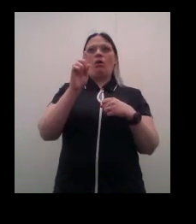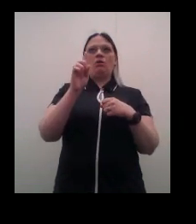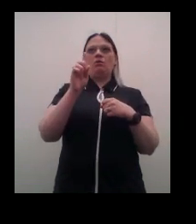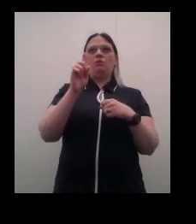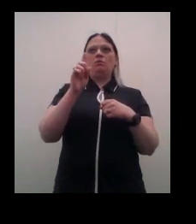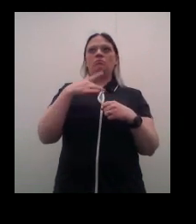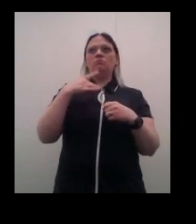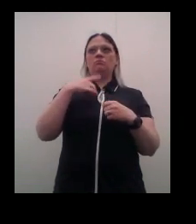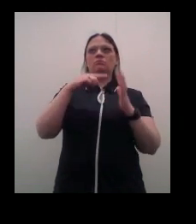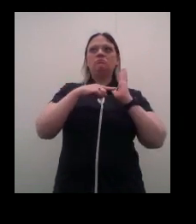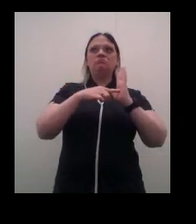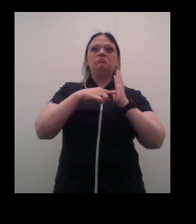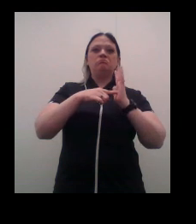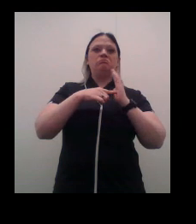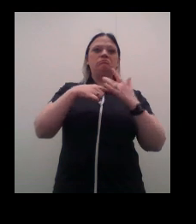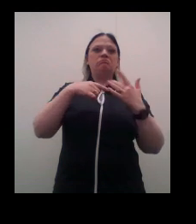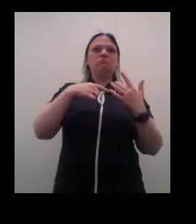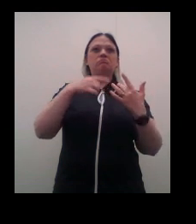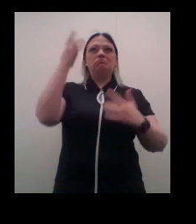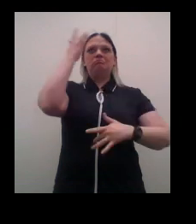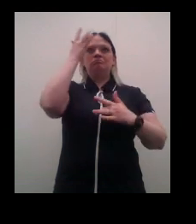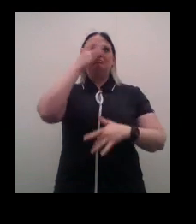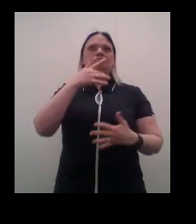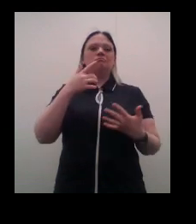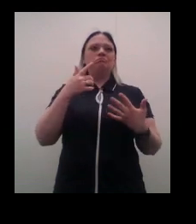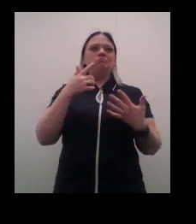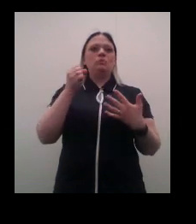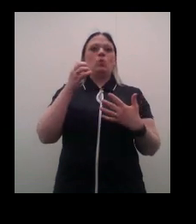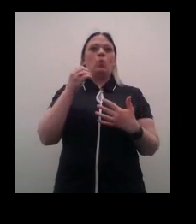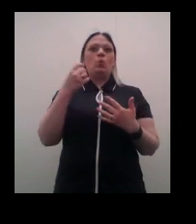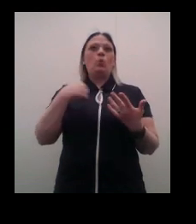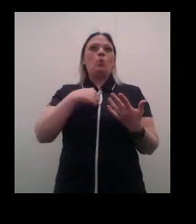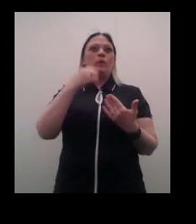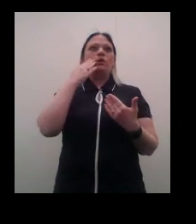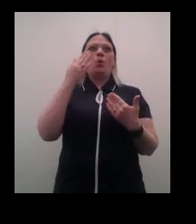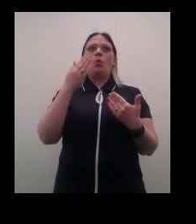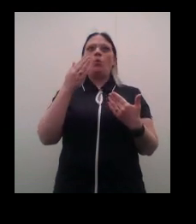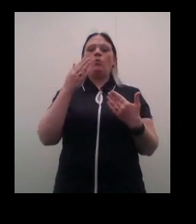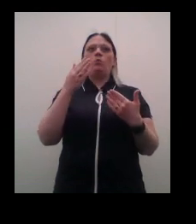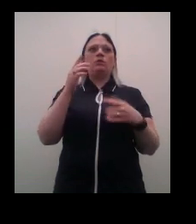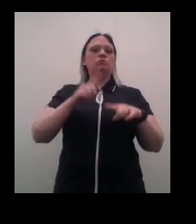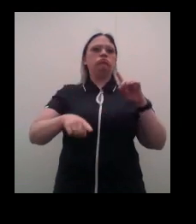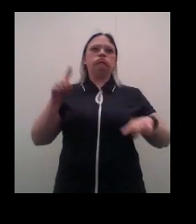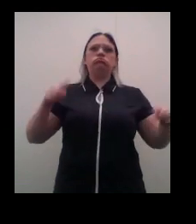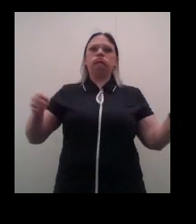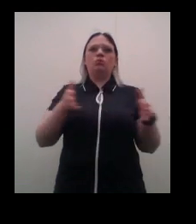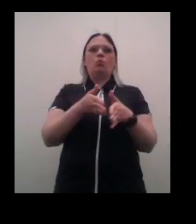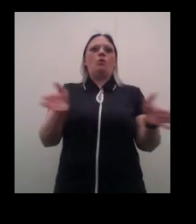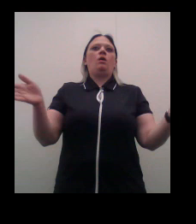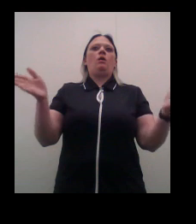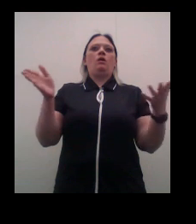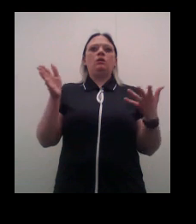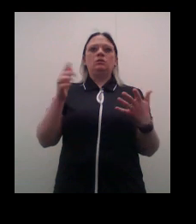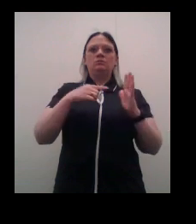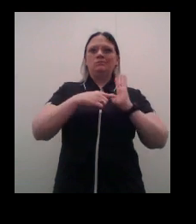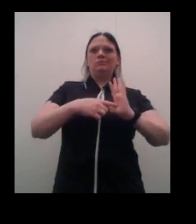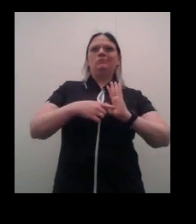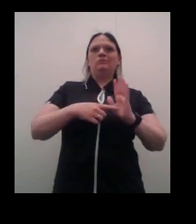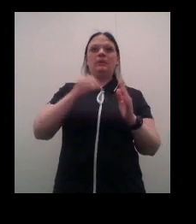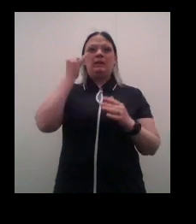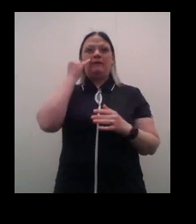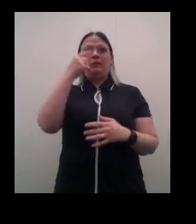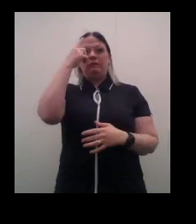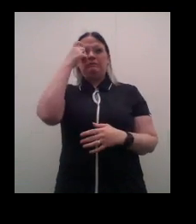so we know that the symptoms of COVID-19 are pretty vast, so if you suspect that you may have symptoms related